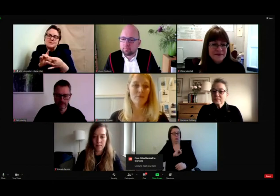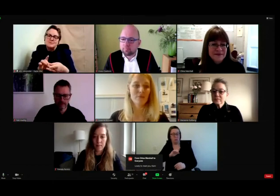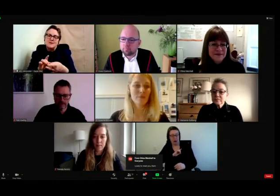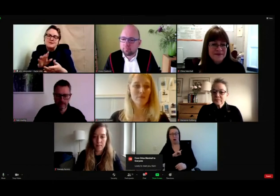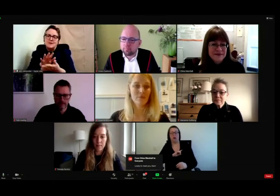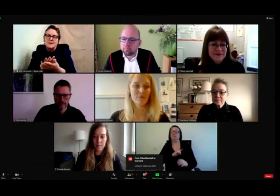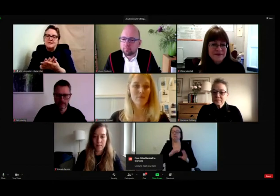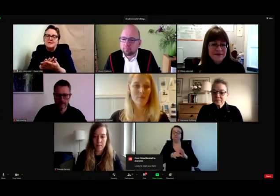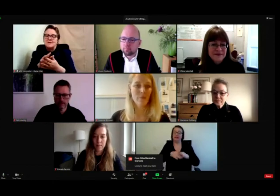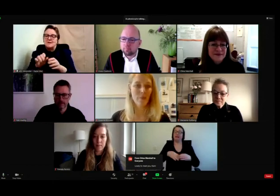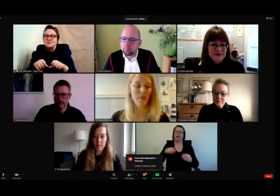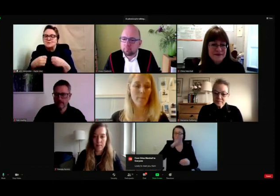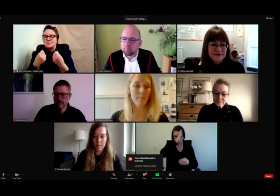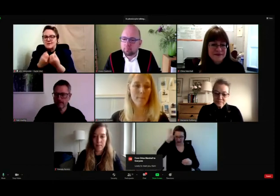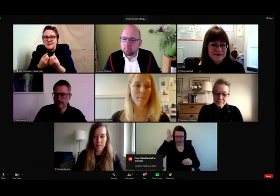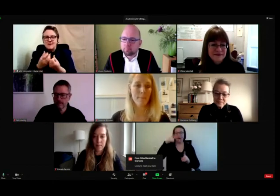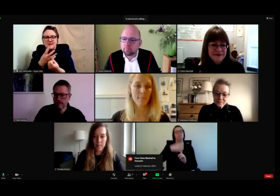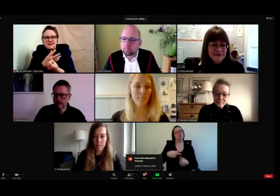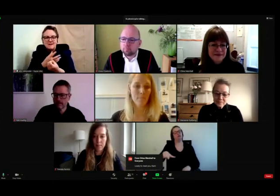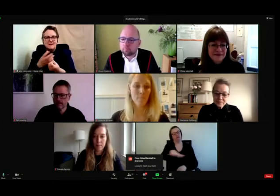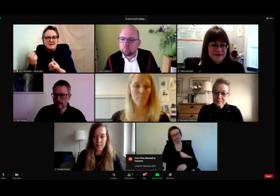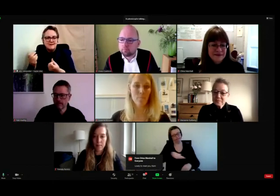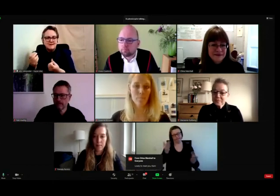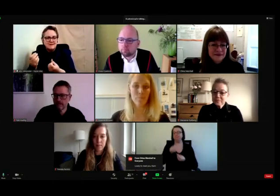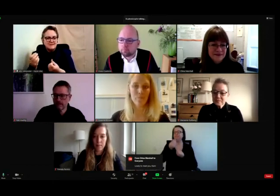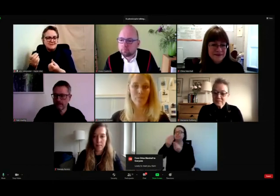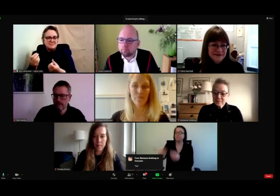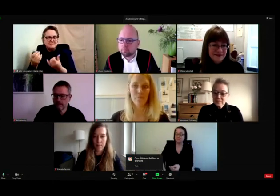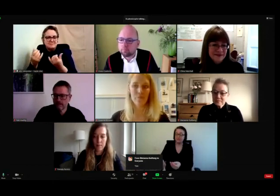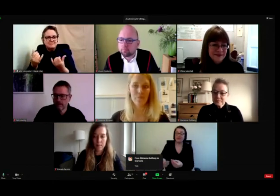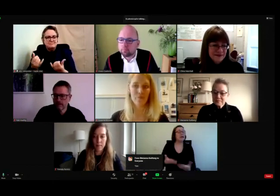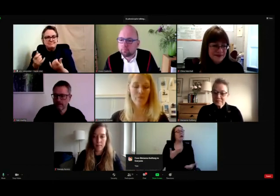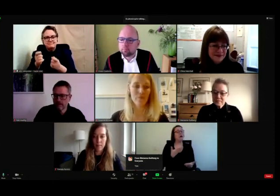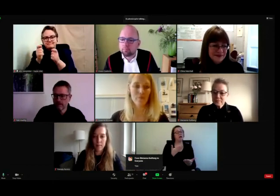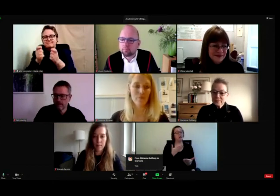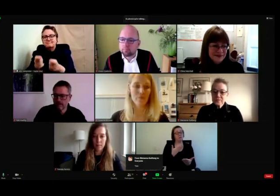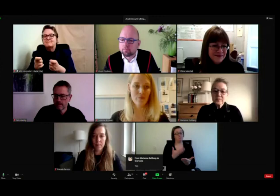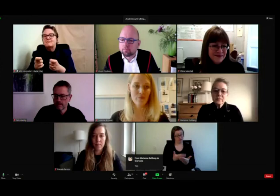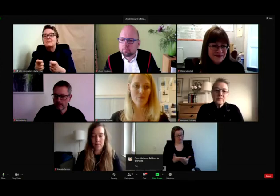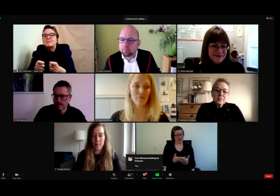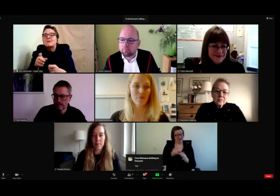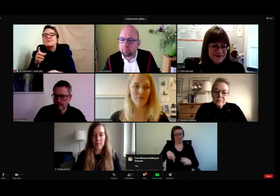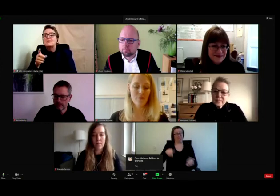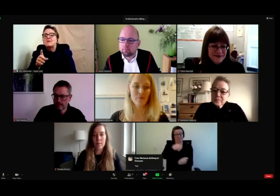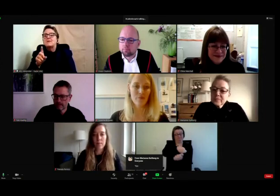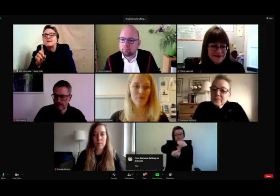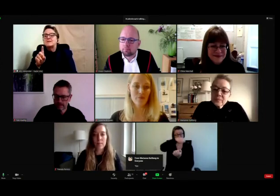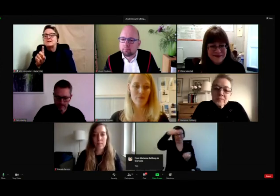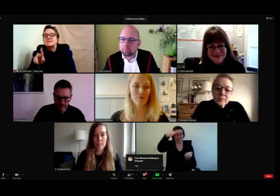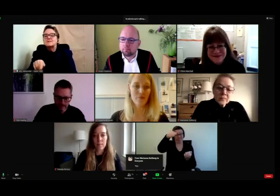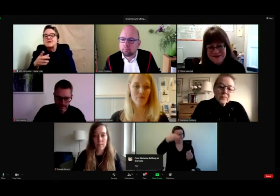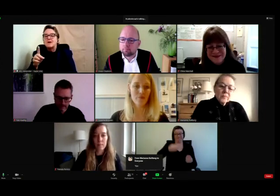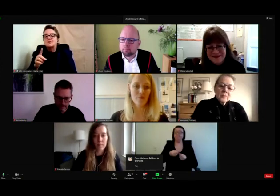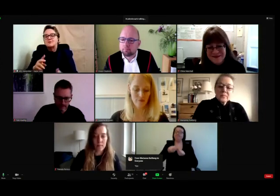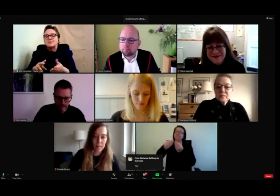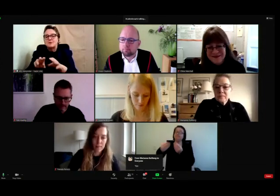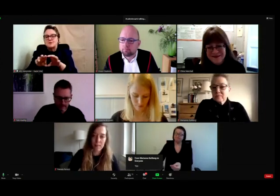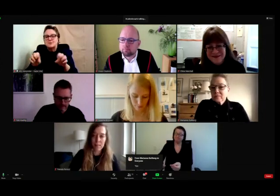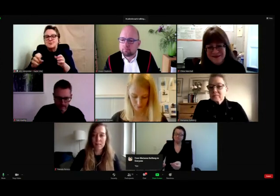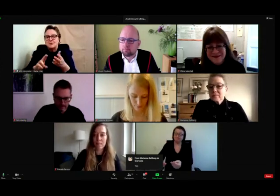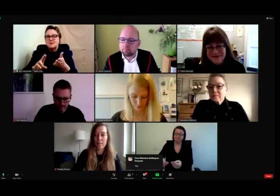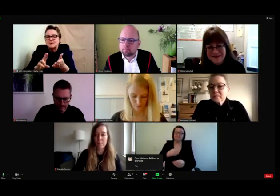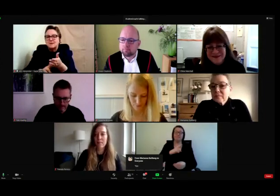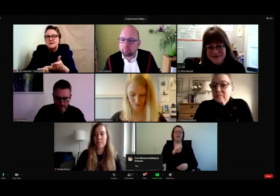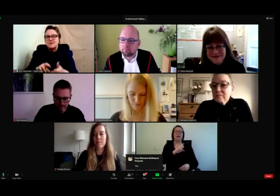society. As proof thereof, I present you with this doctoral diploma, signed by the rector and the